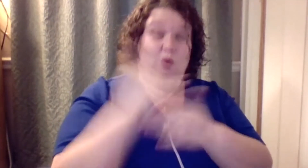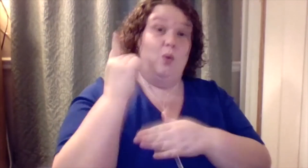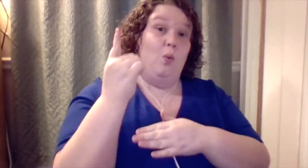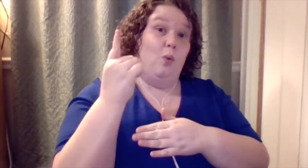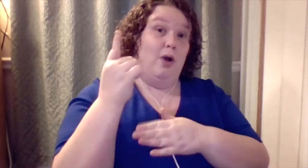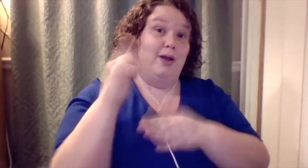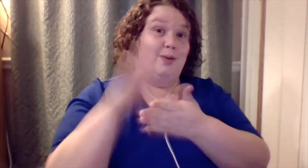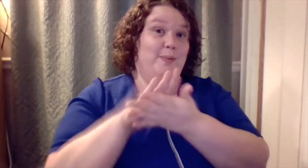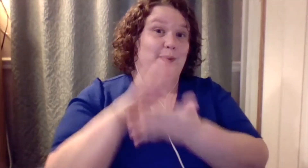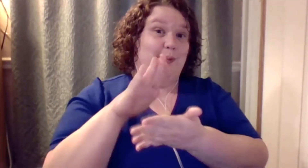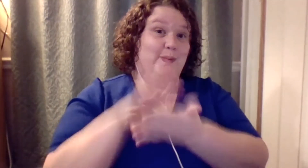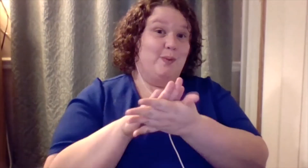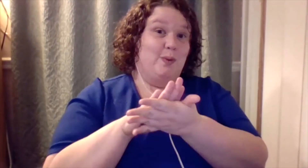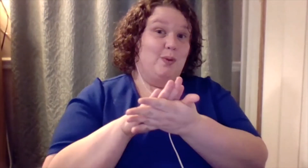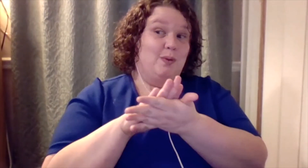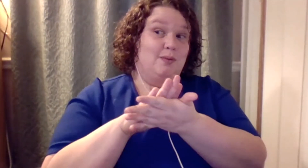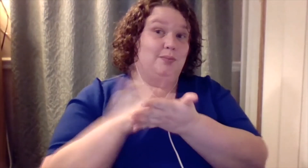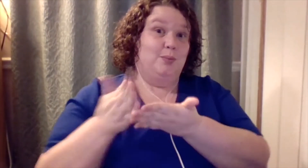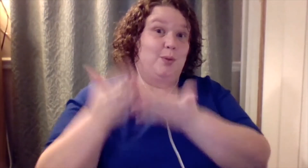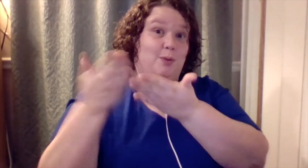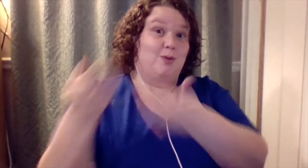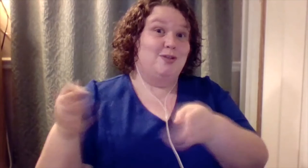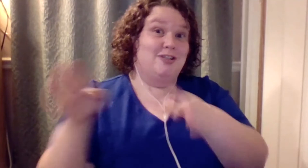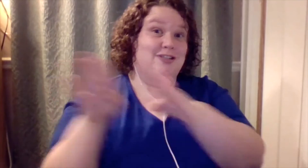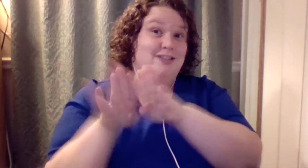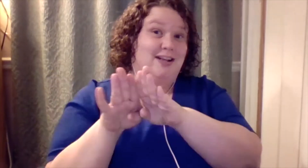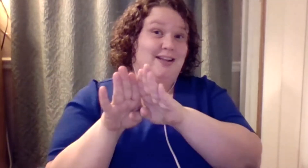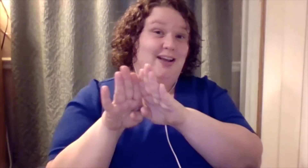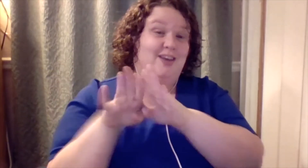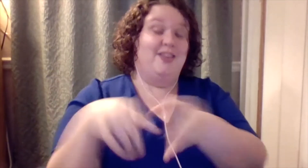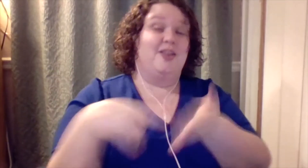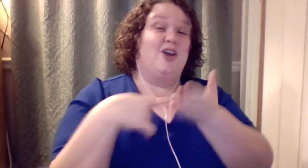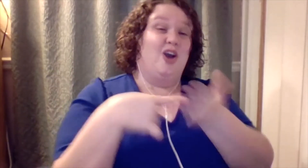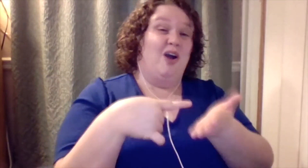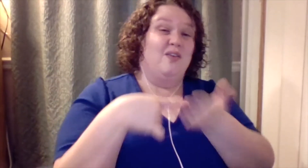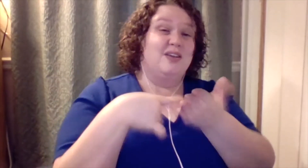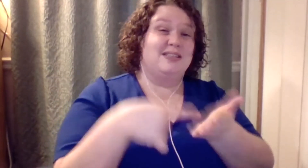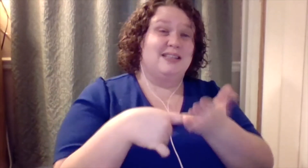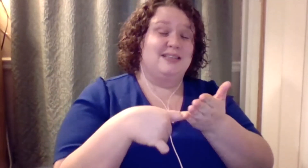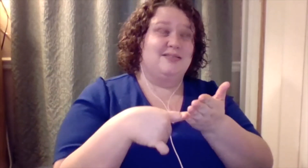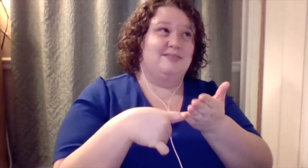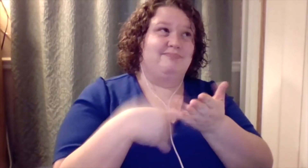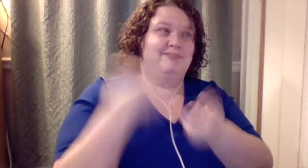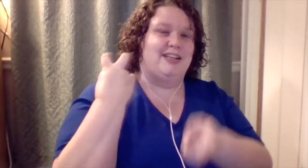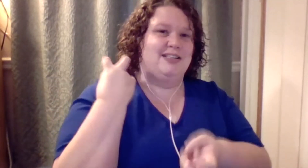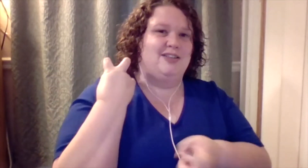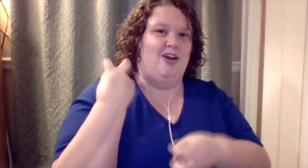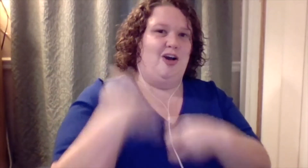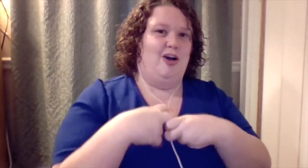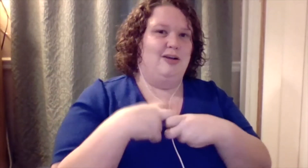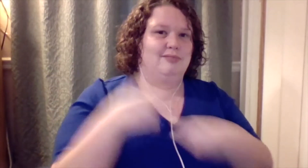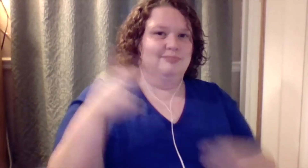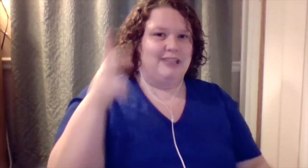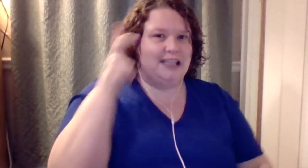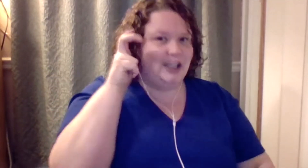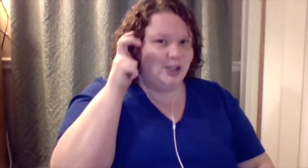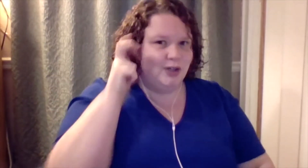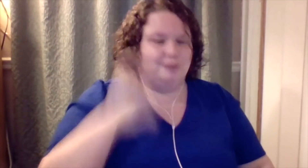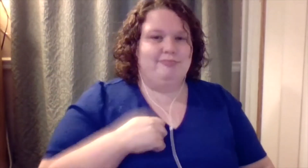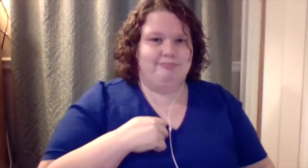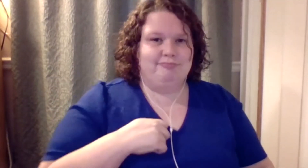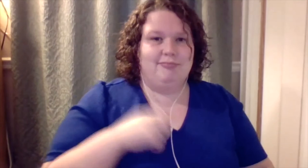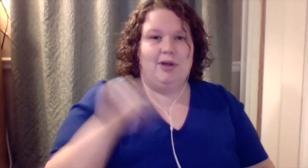is very challenging to listen to. I just want to point out a couple things. Alta Vista has a very